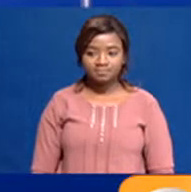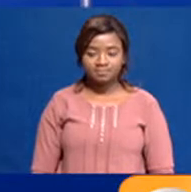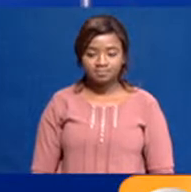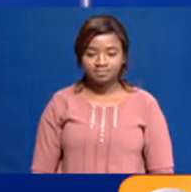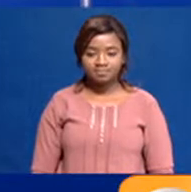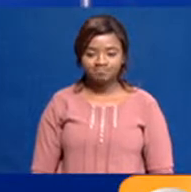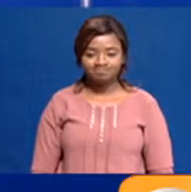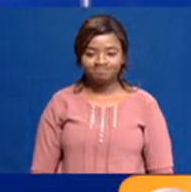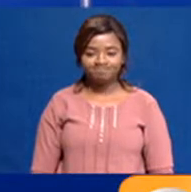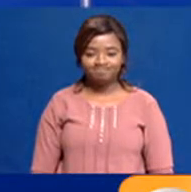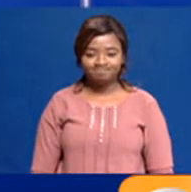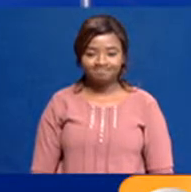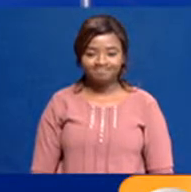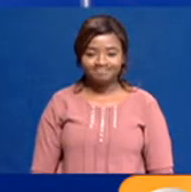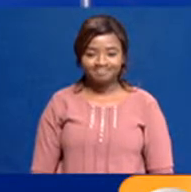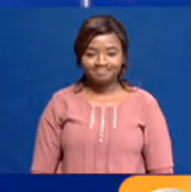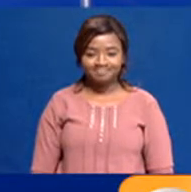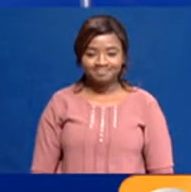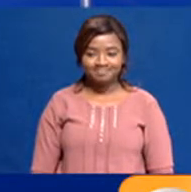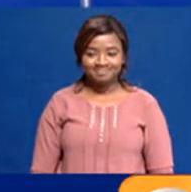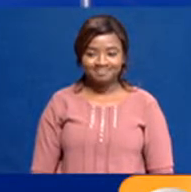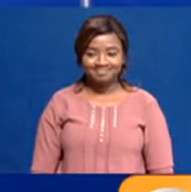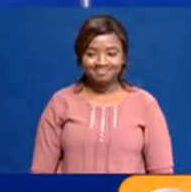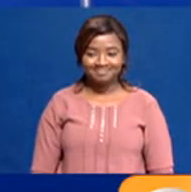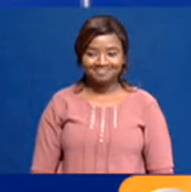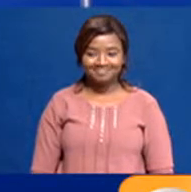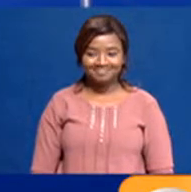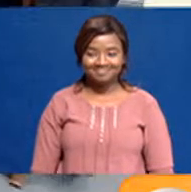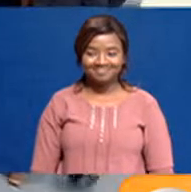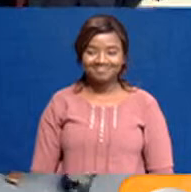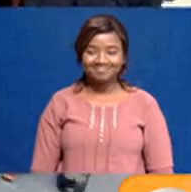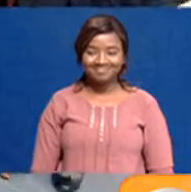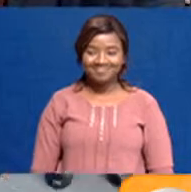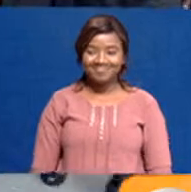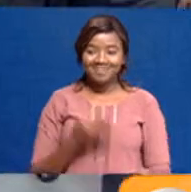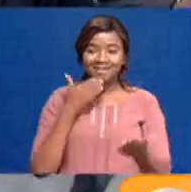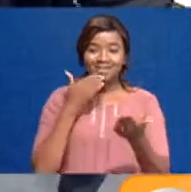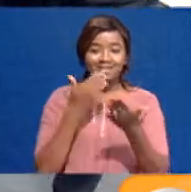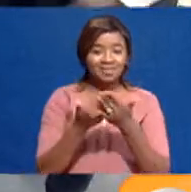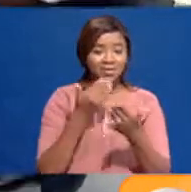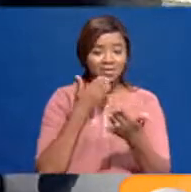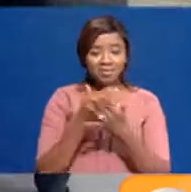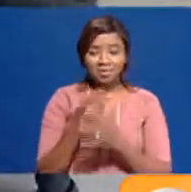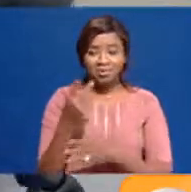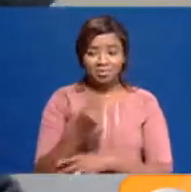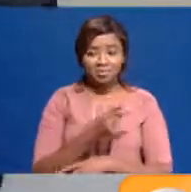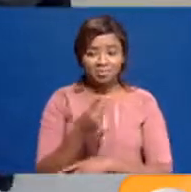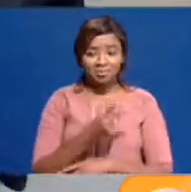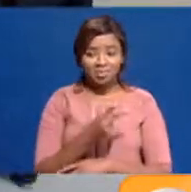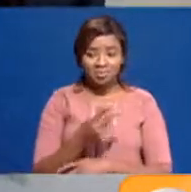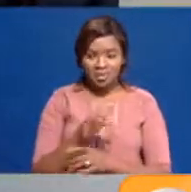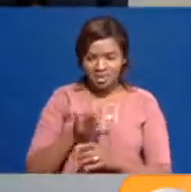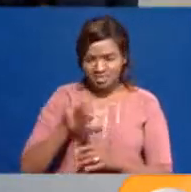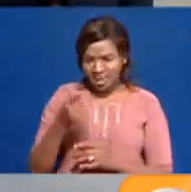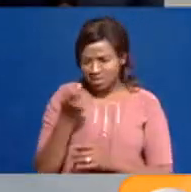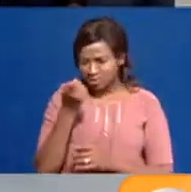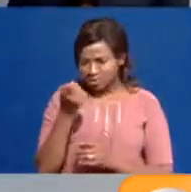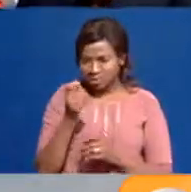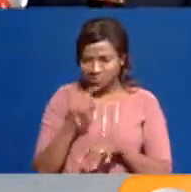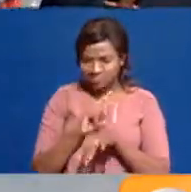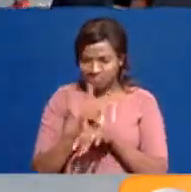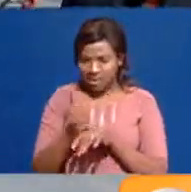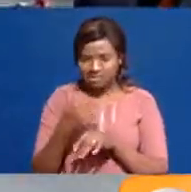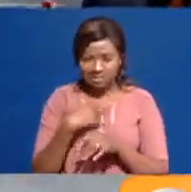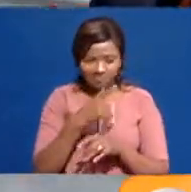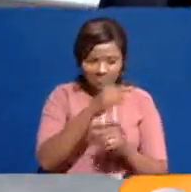as should be. Thank you for wonderful guests today. Thank you so much, gentlemen. I'm going to have a couple of minutes for us to wind up. I'll